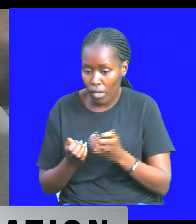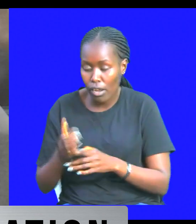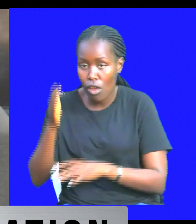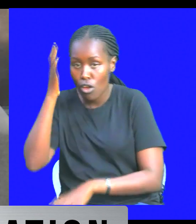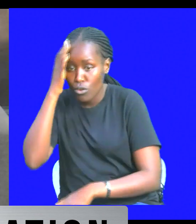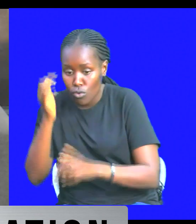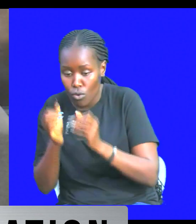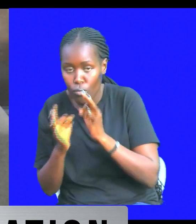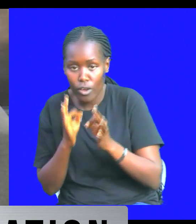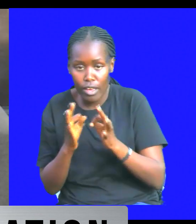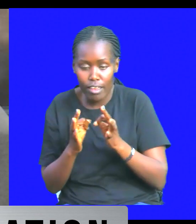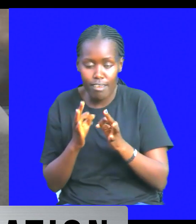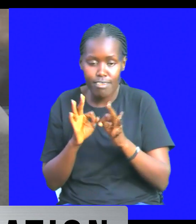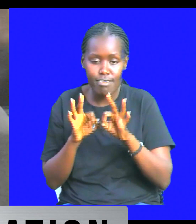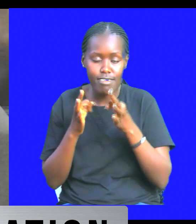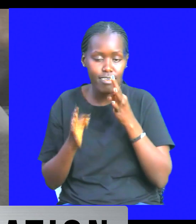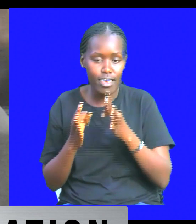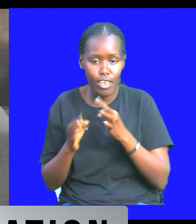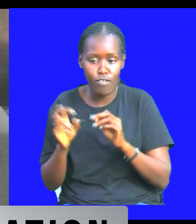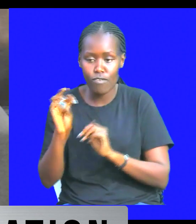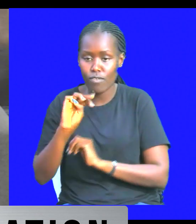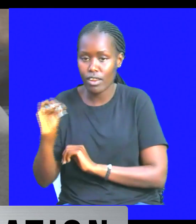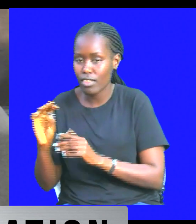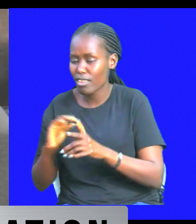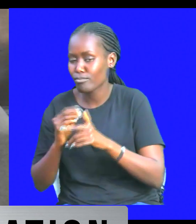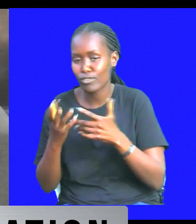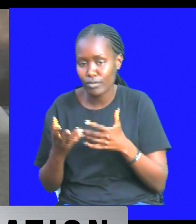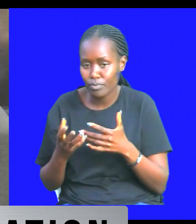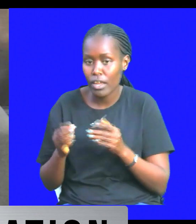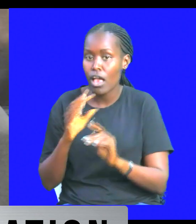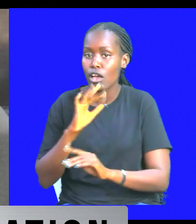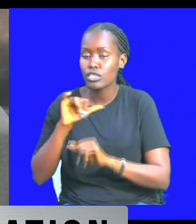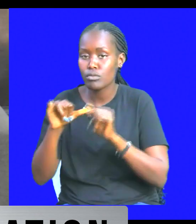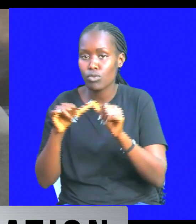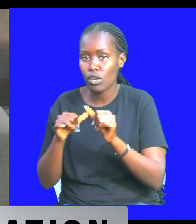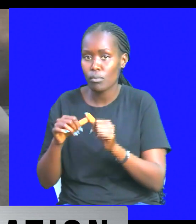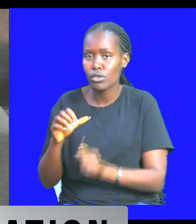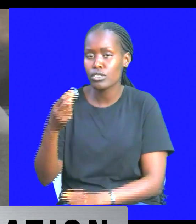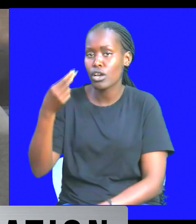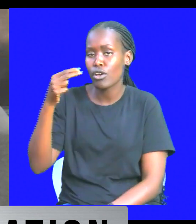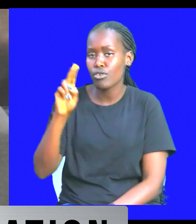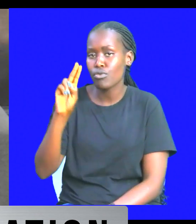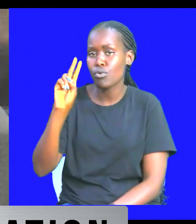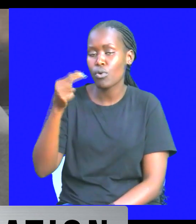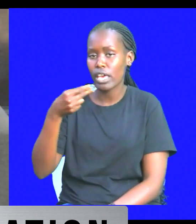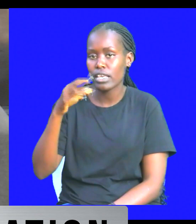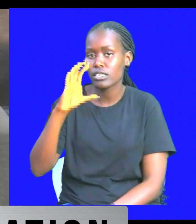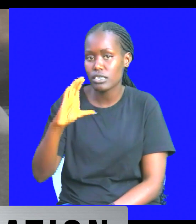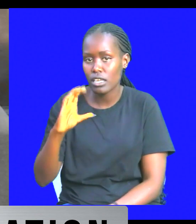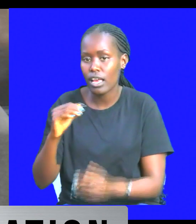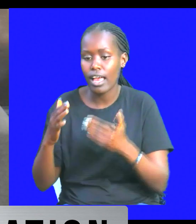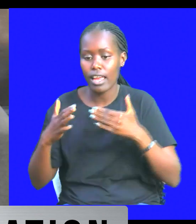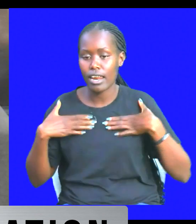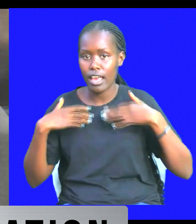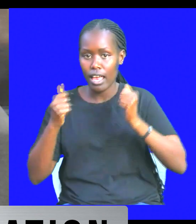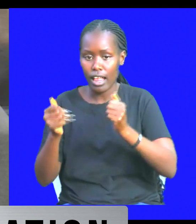that. Then it's at least something. And she spoke about UHC and universal health coverage manenos. Is